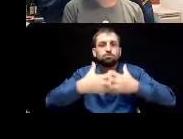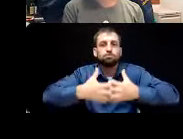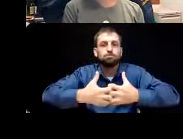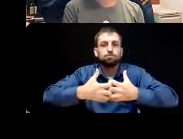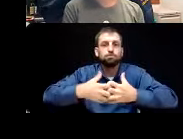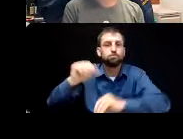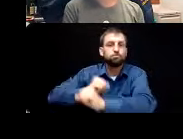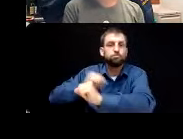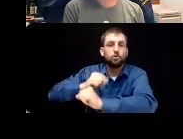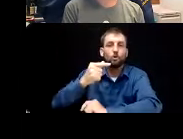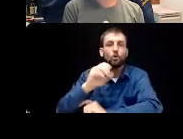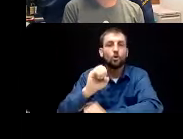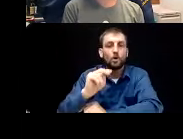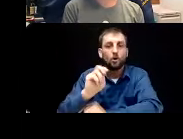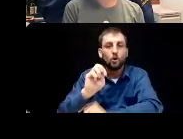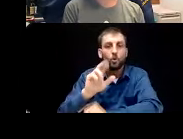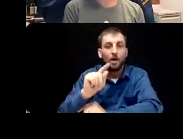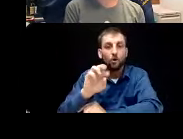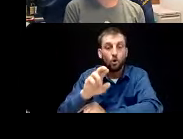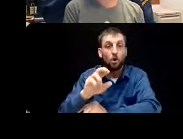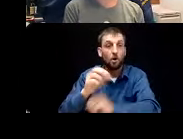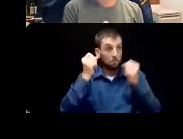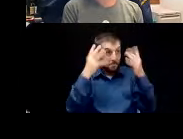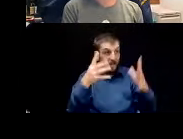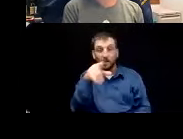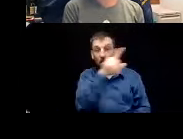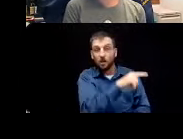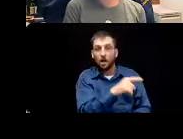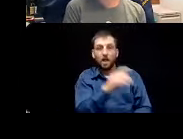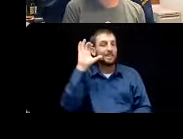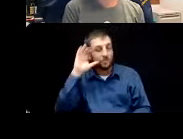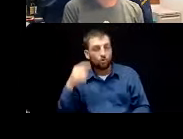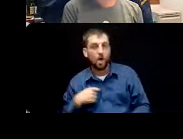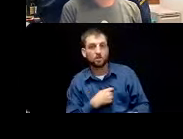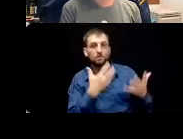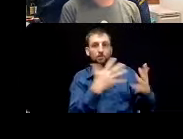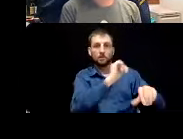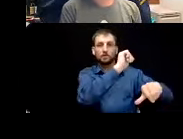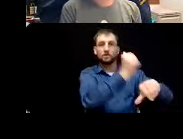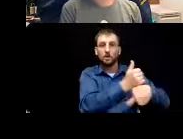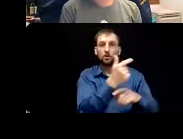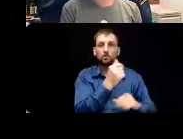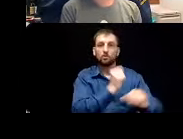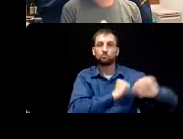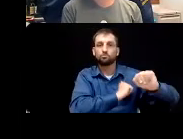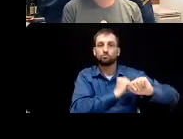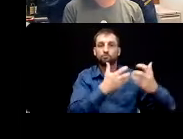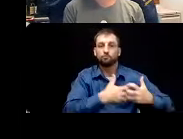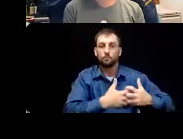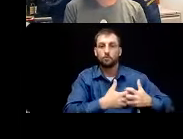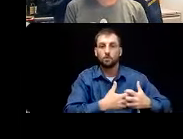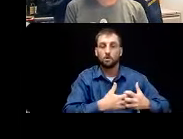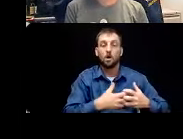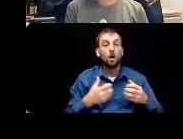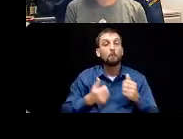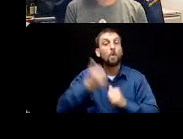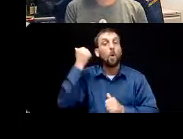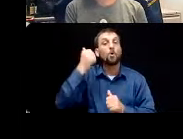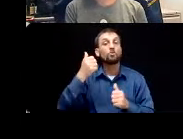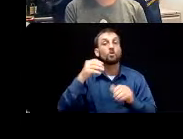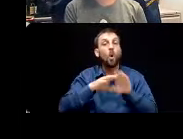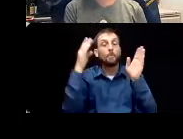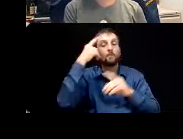us and they have generators at some of our shelters. Majority of them we opened up for Hurricane Cristobal within